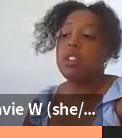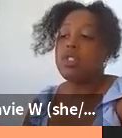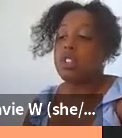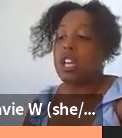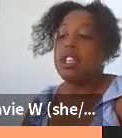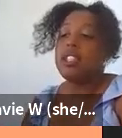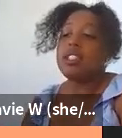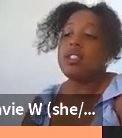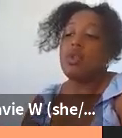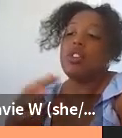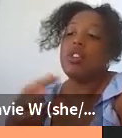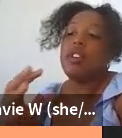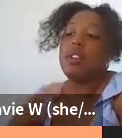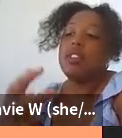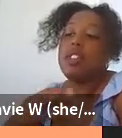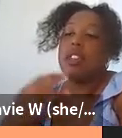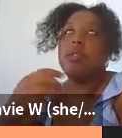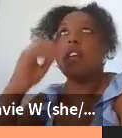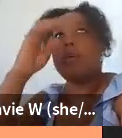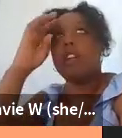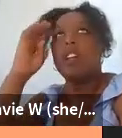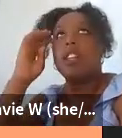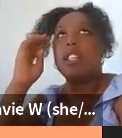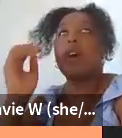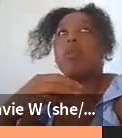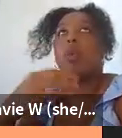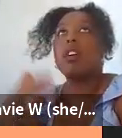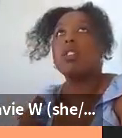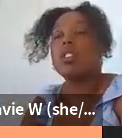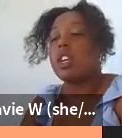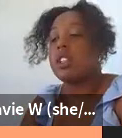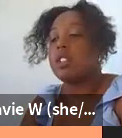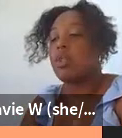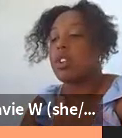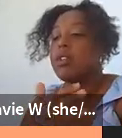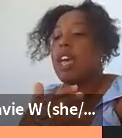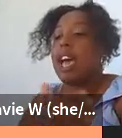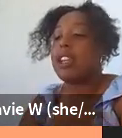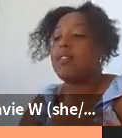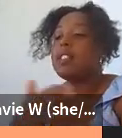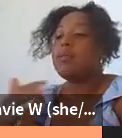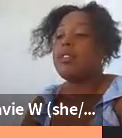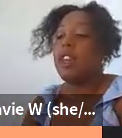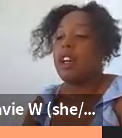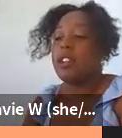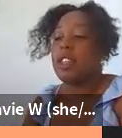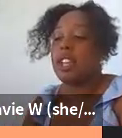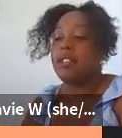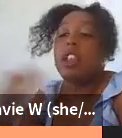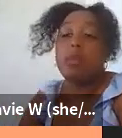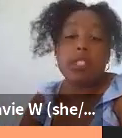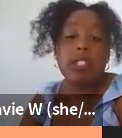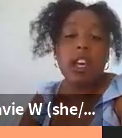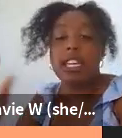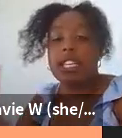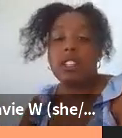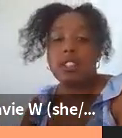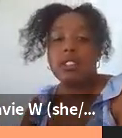white culture is sort of, if we think about it in this way, white culture is sort of an invisible veil that